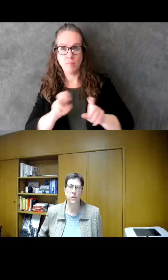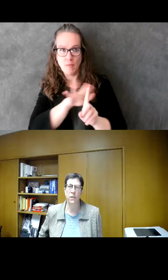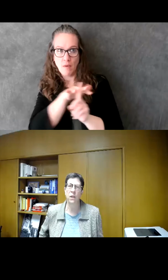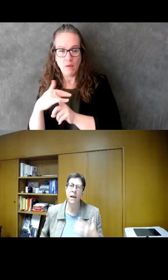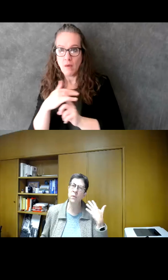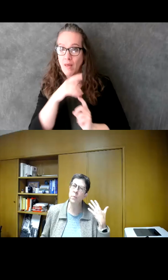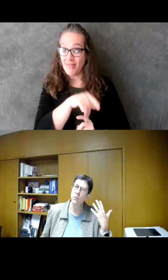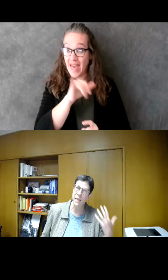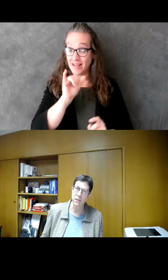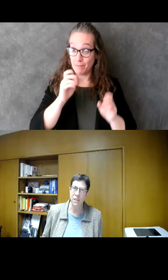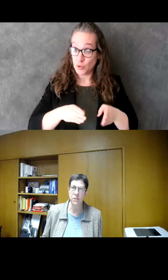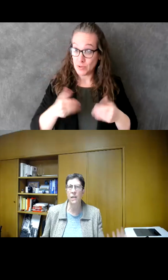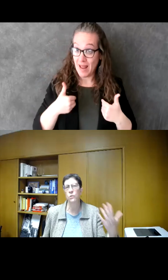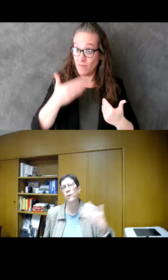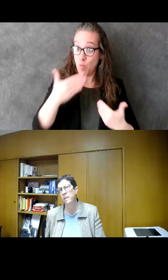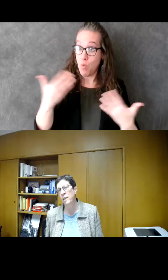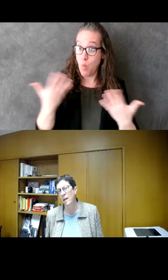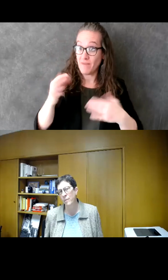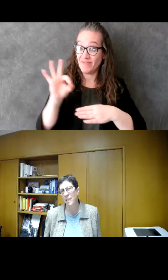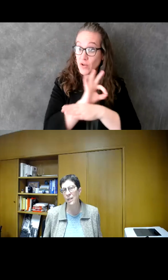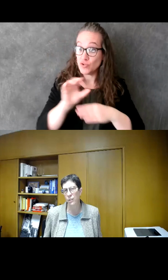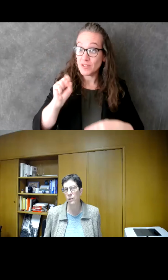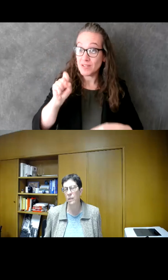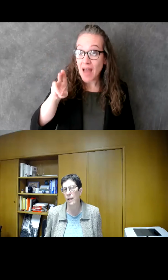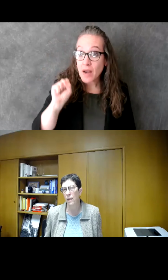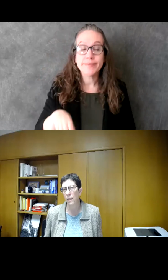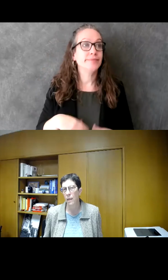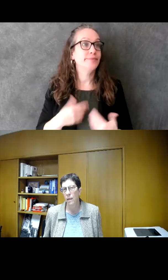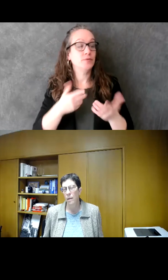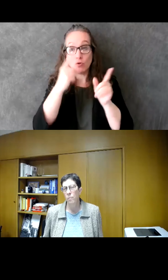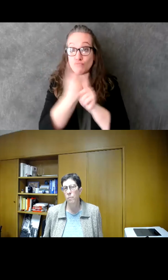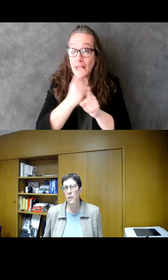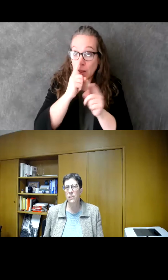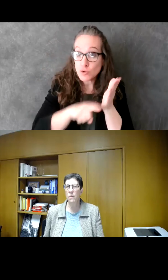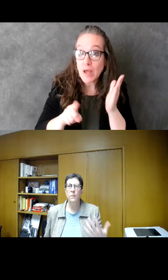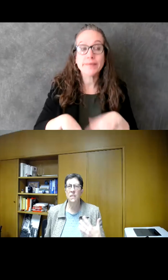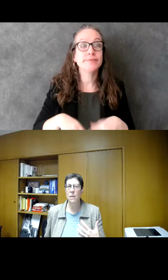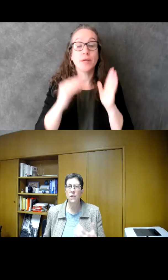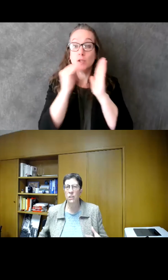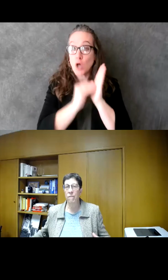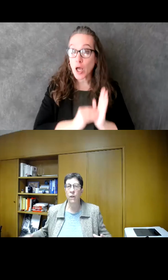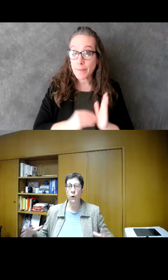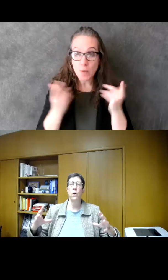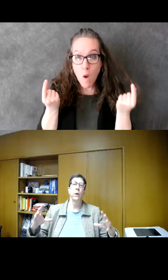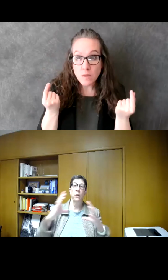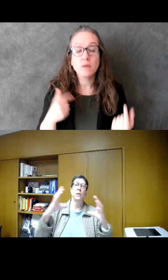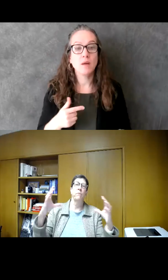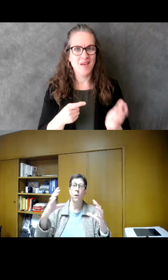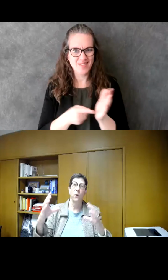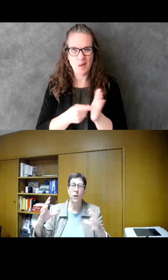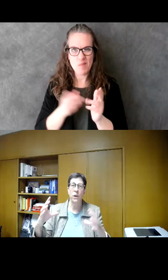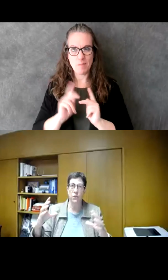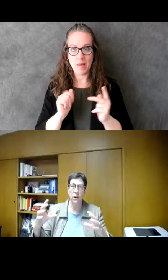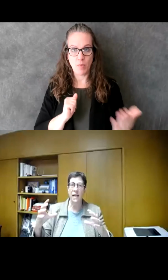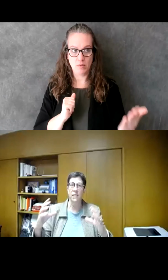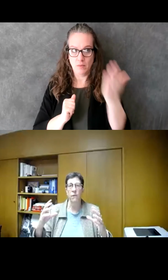this person? Have there been regular skin checks? What does the documentation look like? People sometimes send me just a photo, a close-up photo